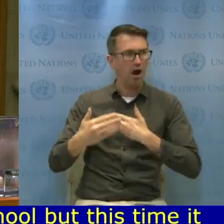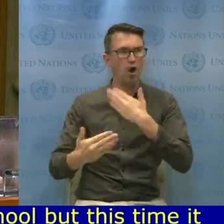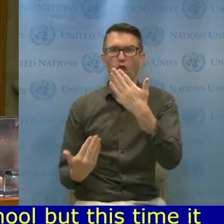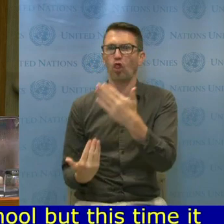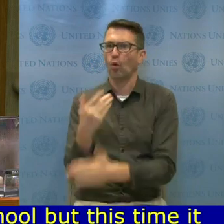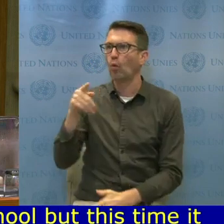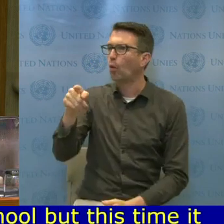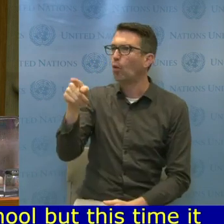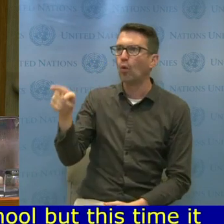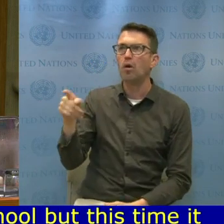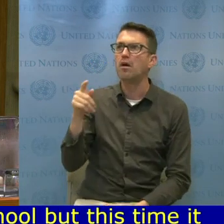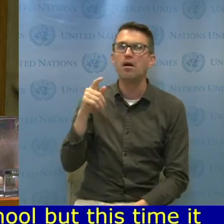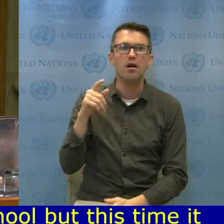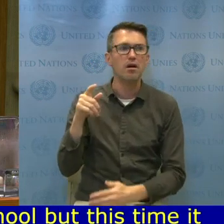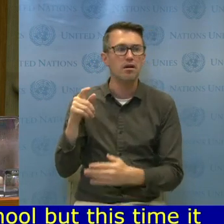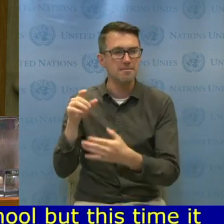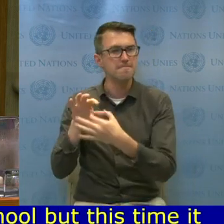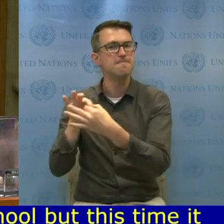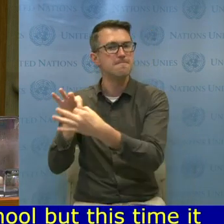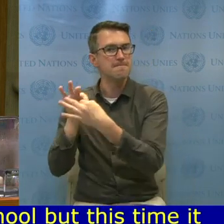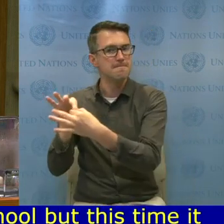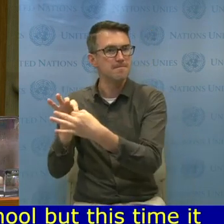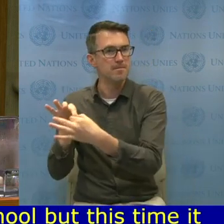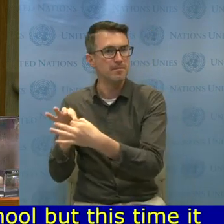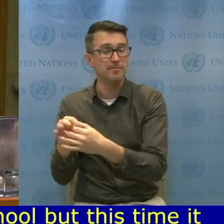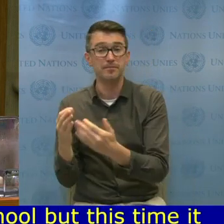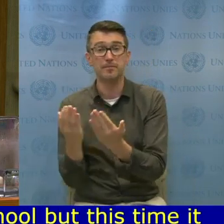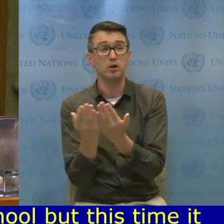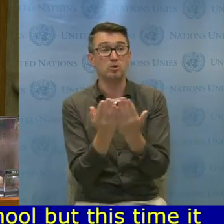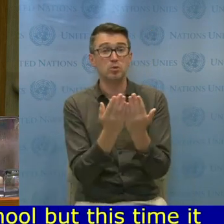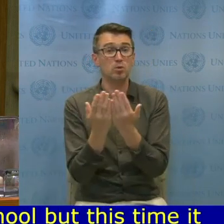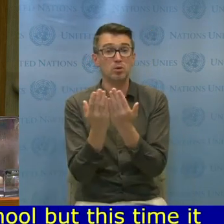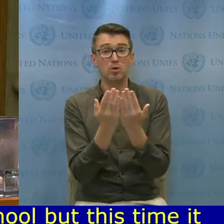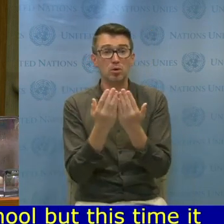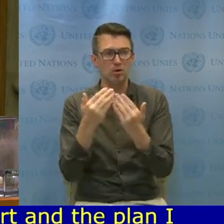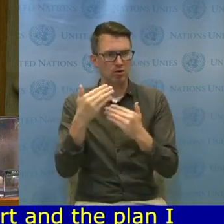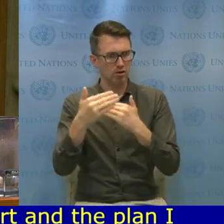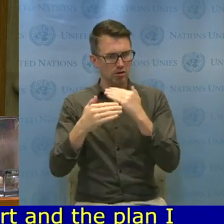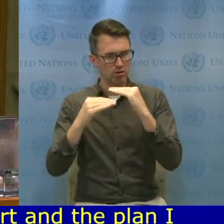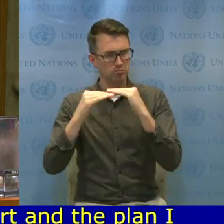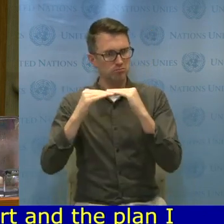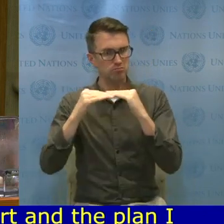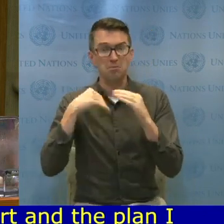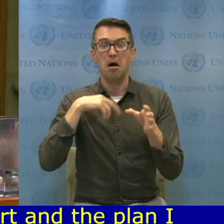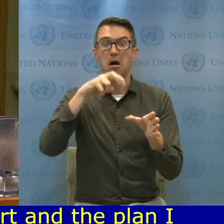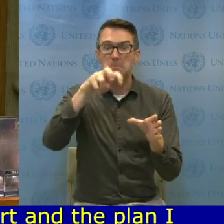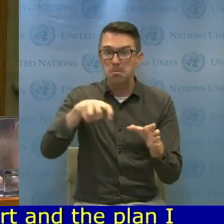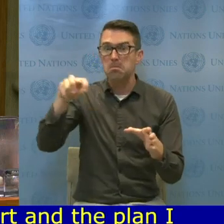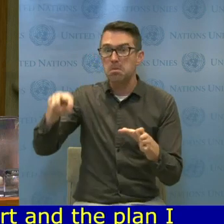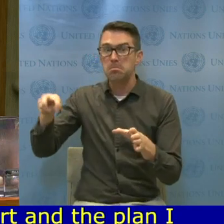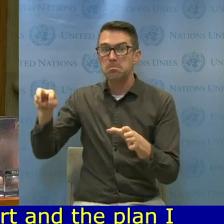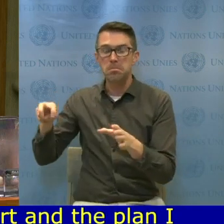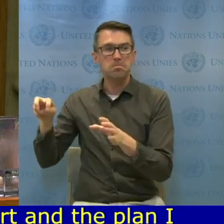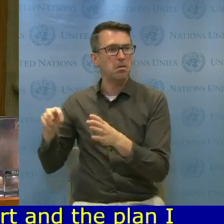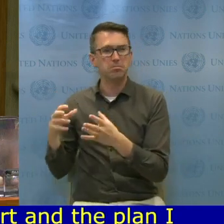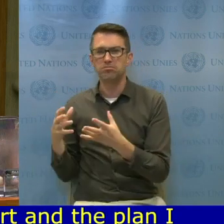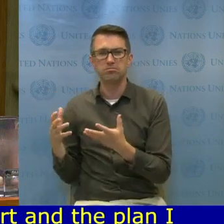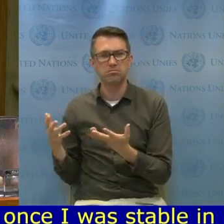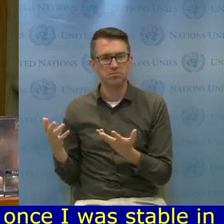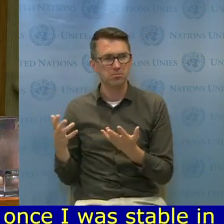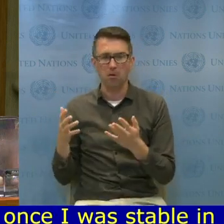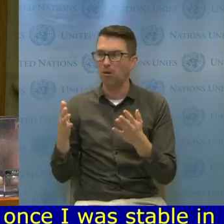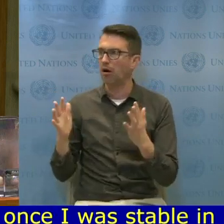once I was stable in school for a while and much healthier, other things began to change. For the first time in my